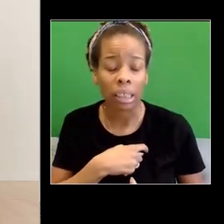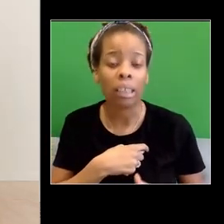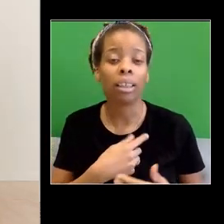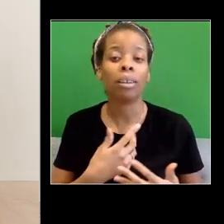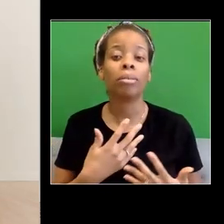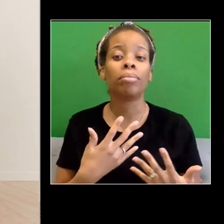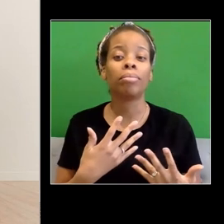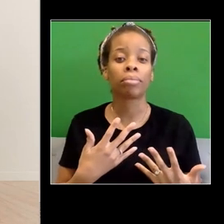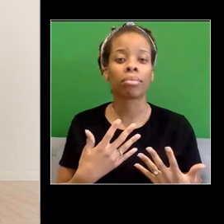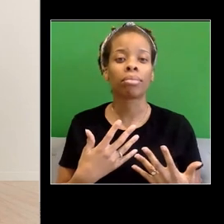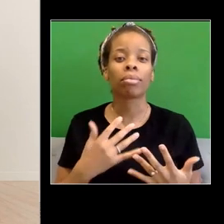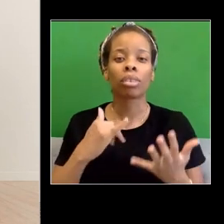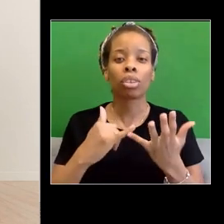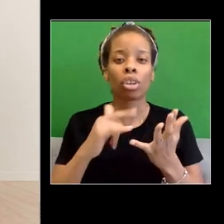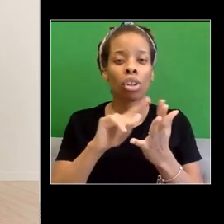there was the Serpentine show in